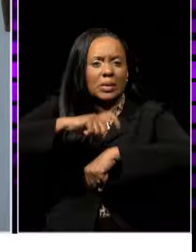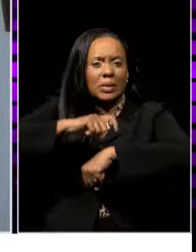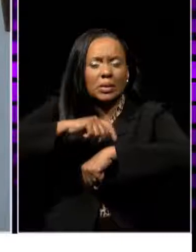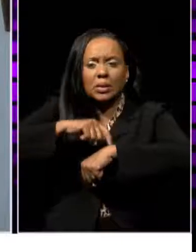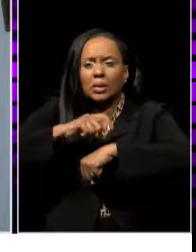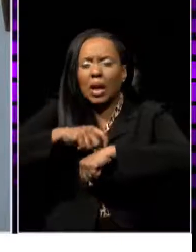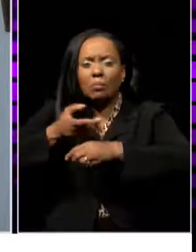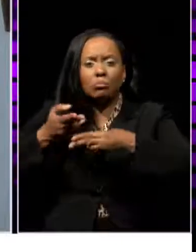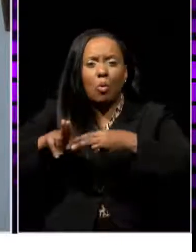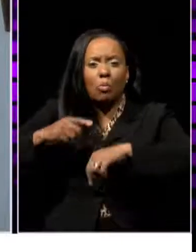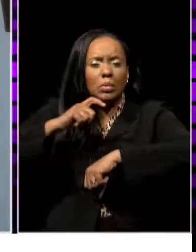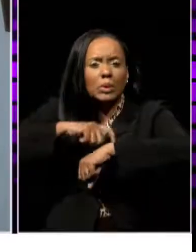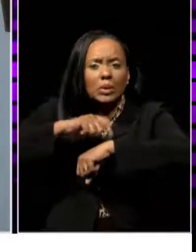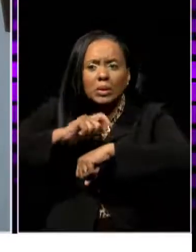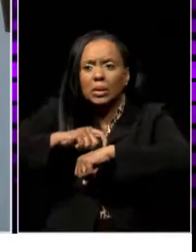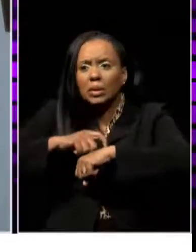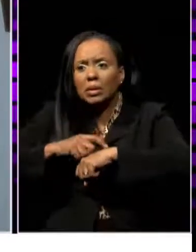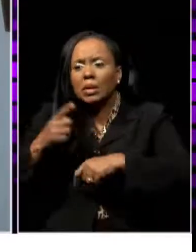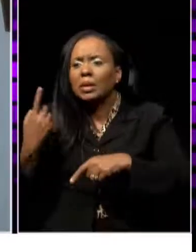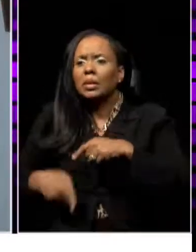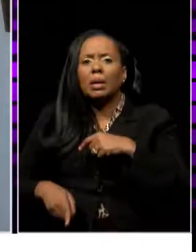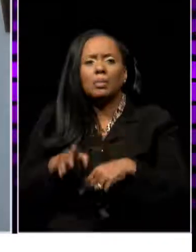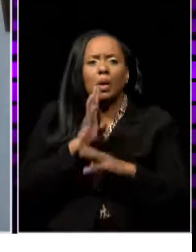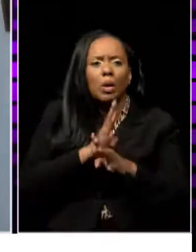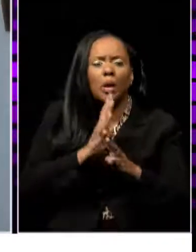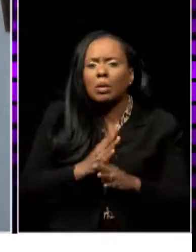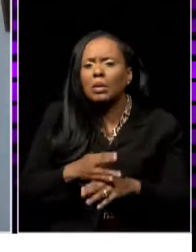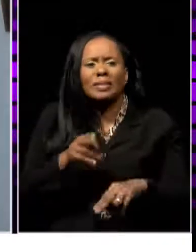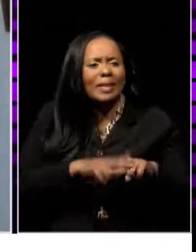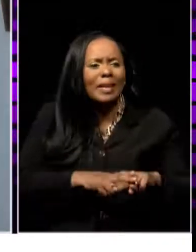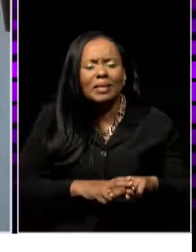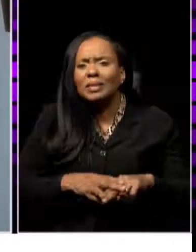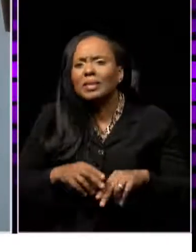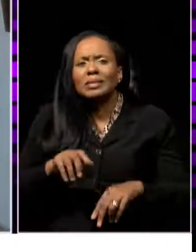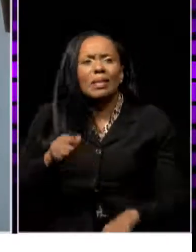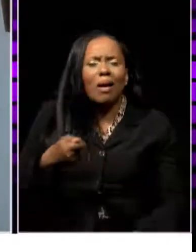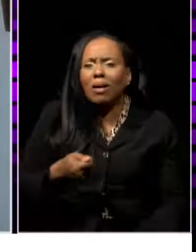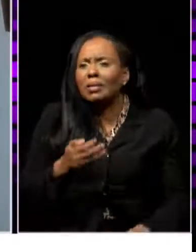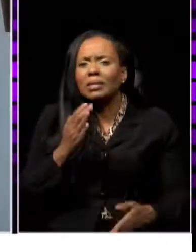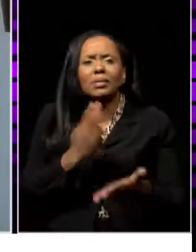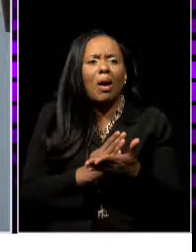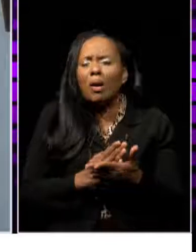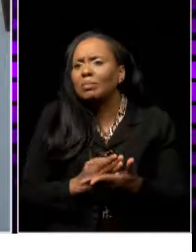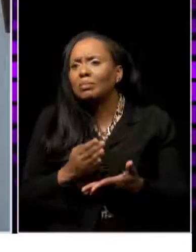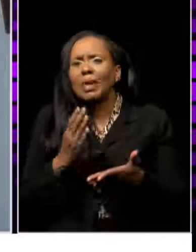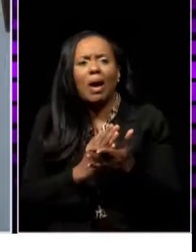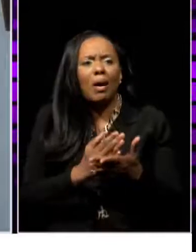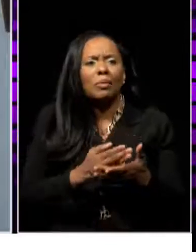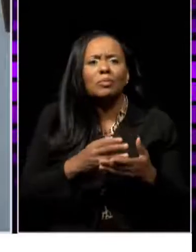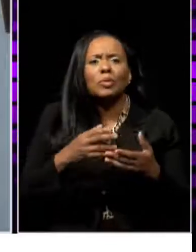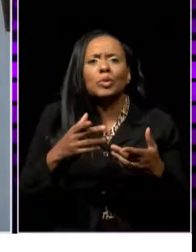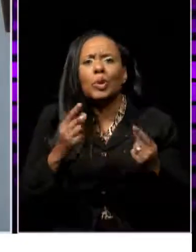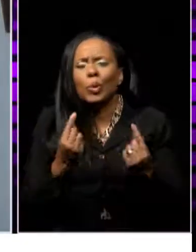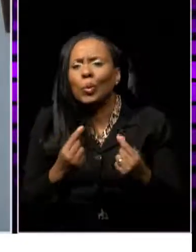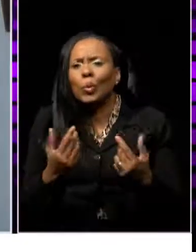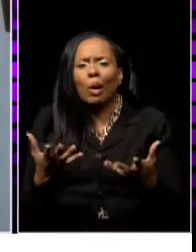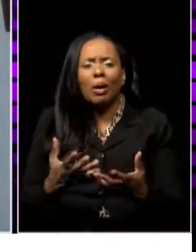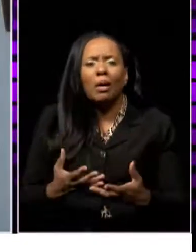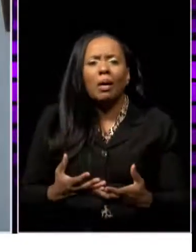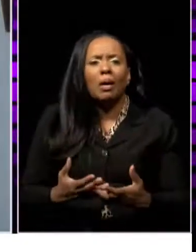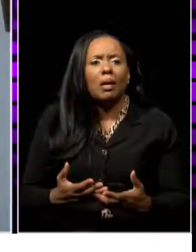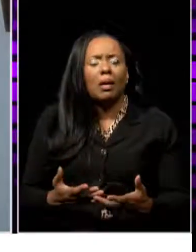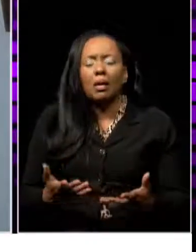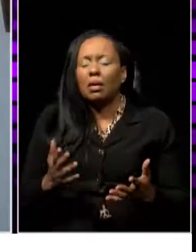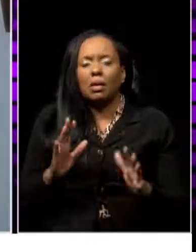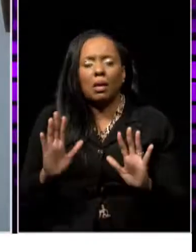be taken up with a lot of discipline, or sit or turn off your camera or Those things cannot be a part of the online